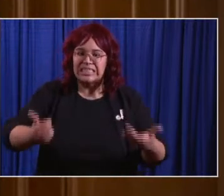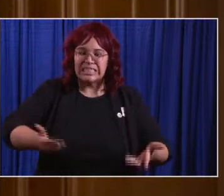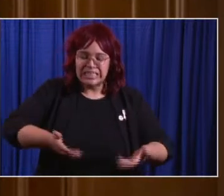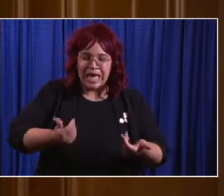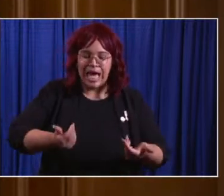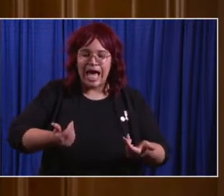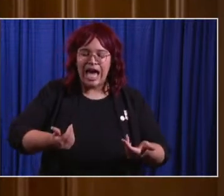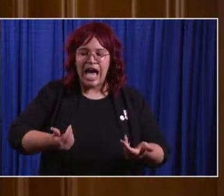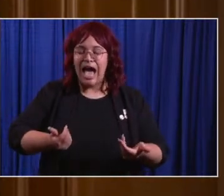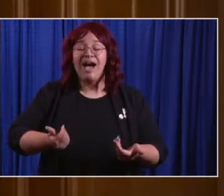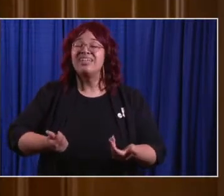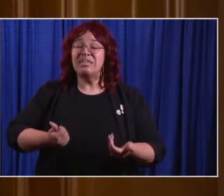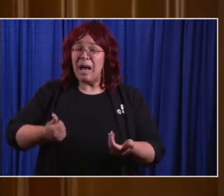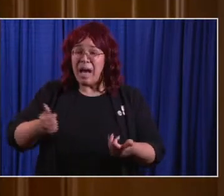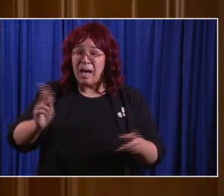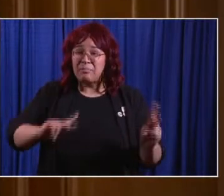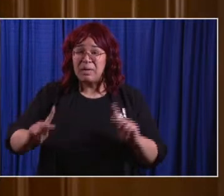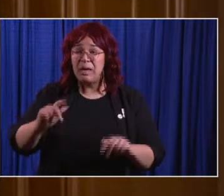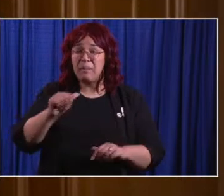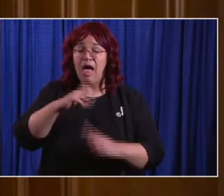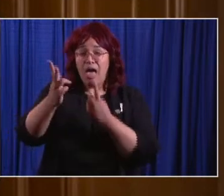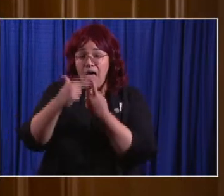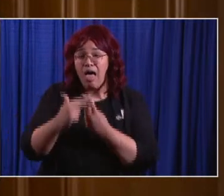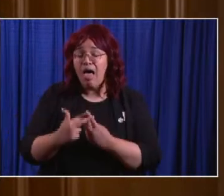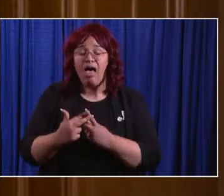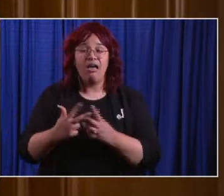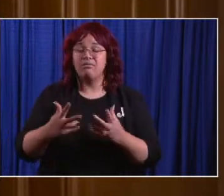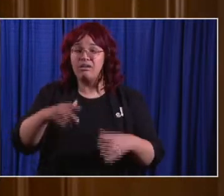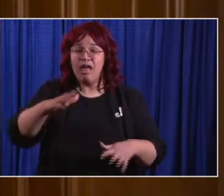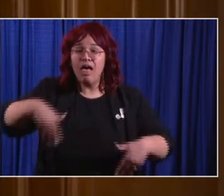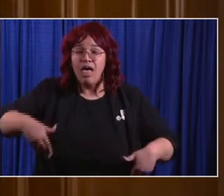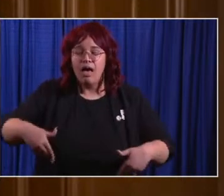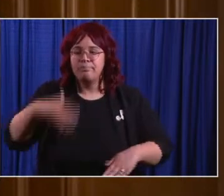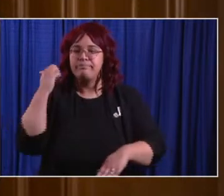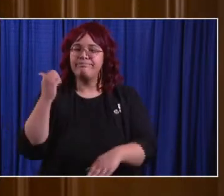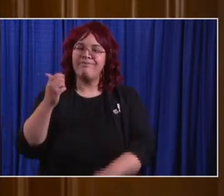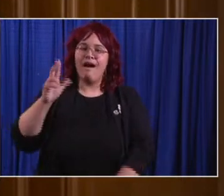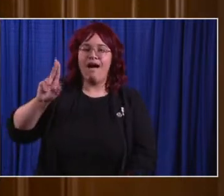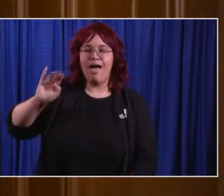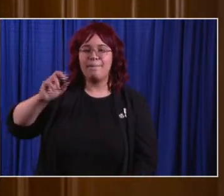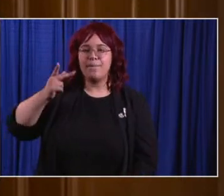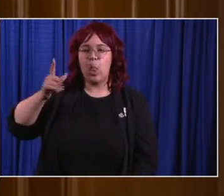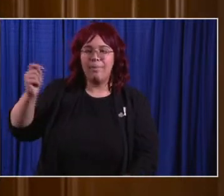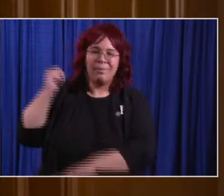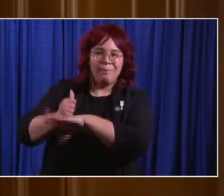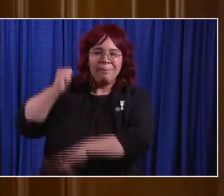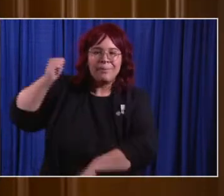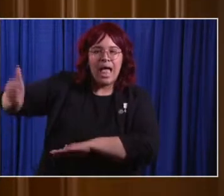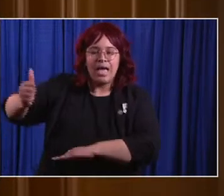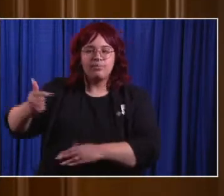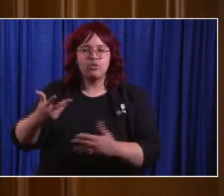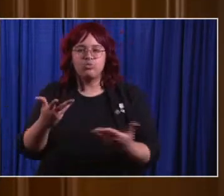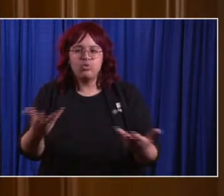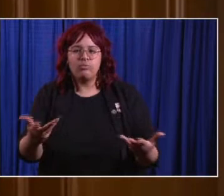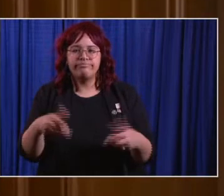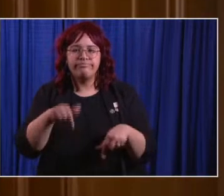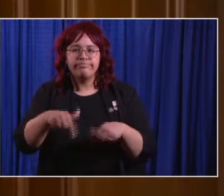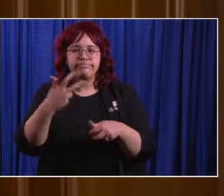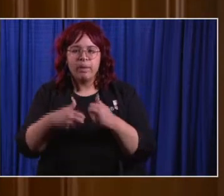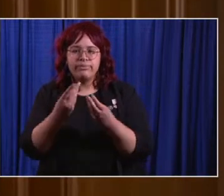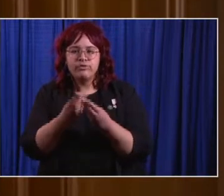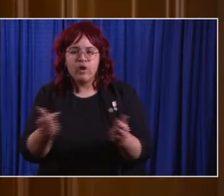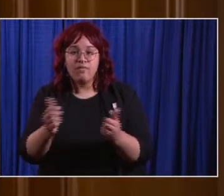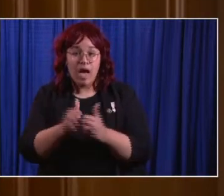in working or fear about working during the pandemic. Is there a plan to address that problem? Look, if there's a